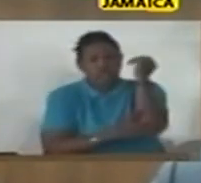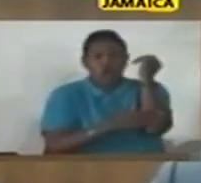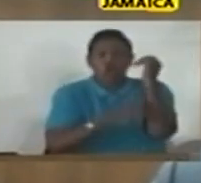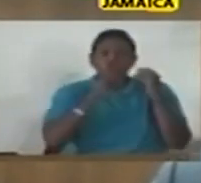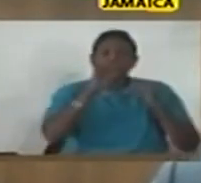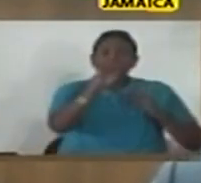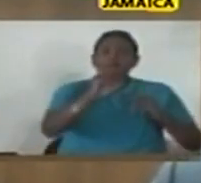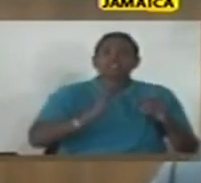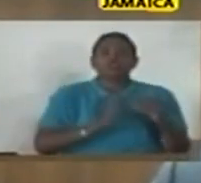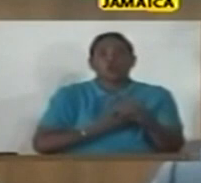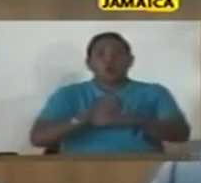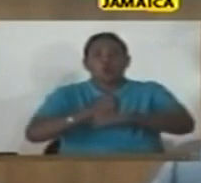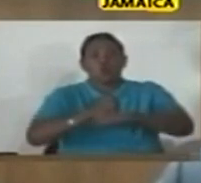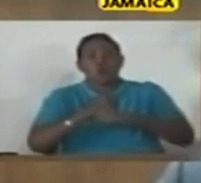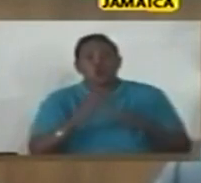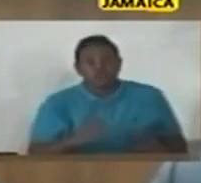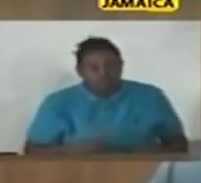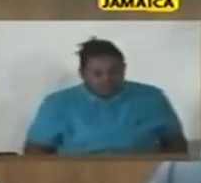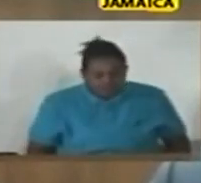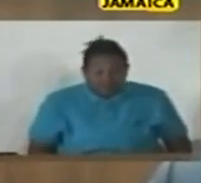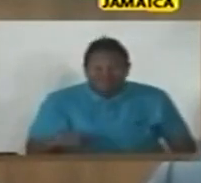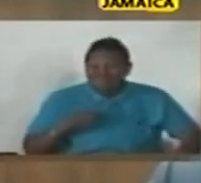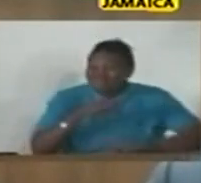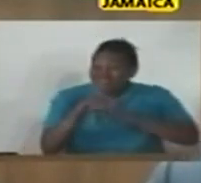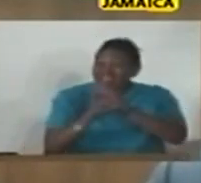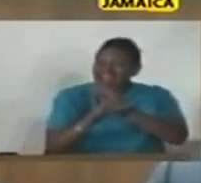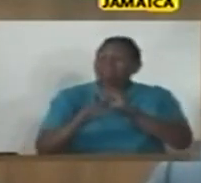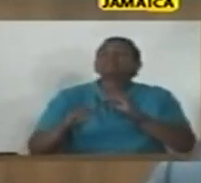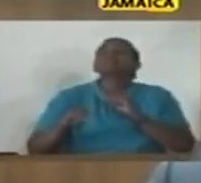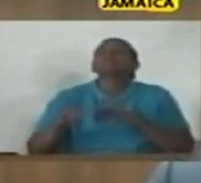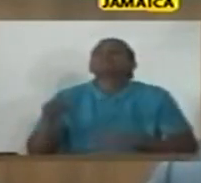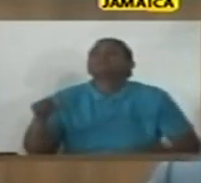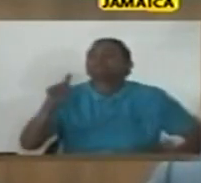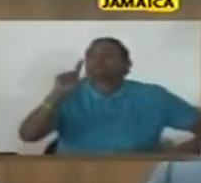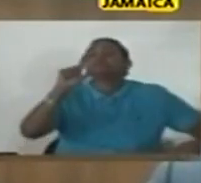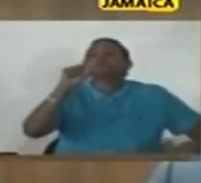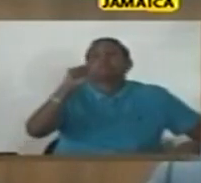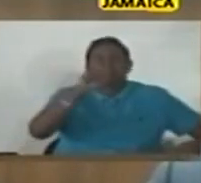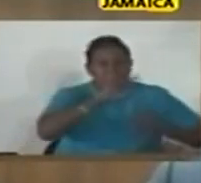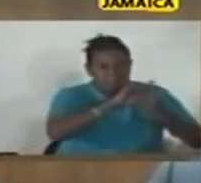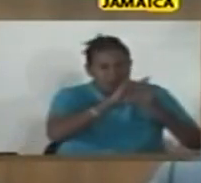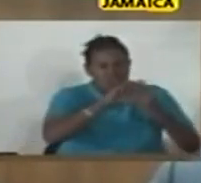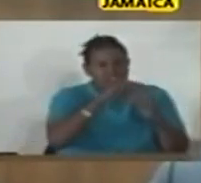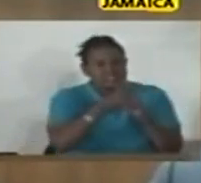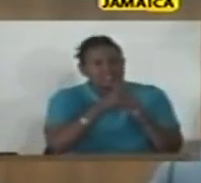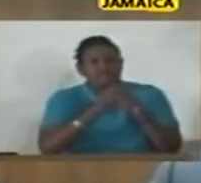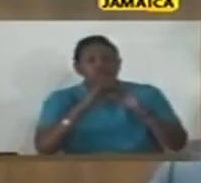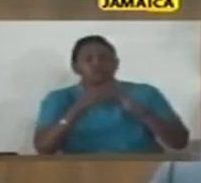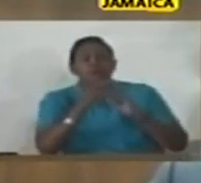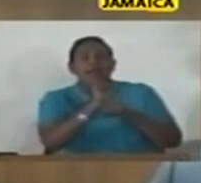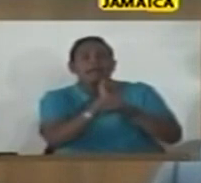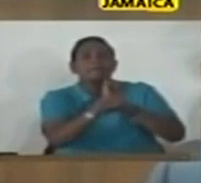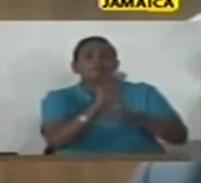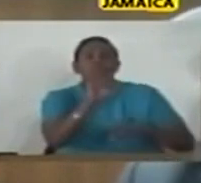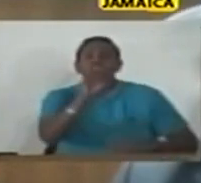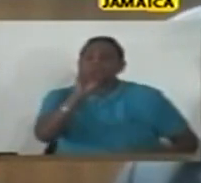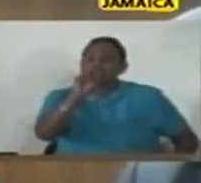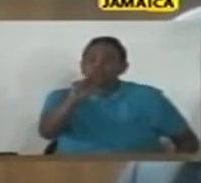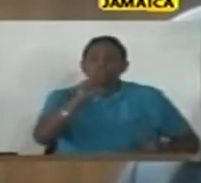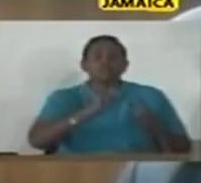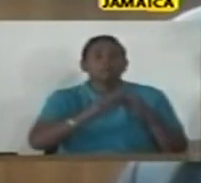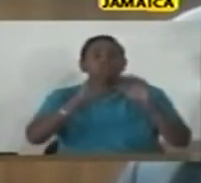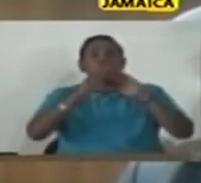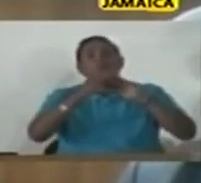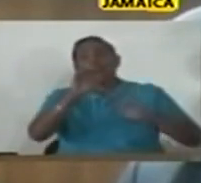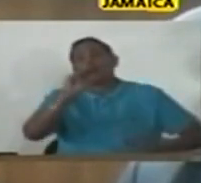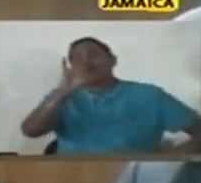on our workers. I also honor our tripartite partners, the Jamaica Employers Federation and the Jamaica Confederation